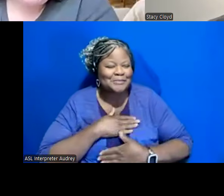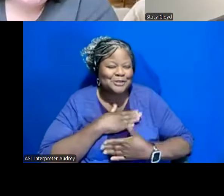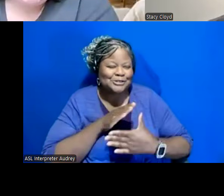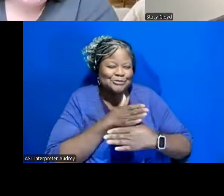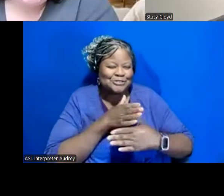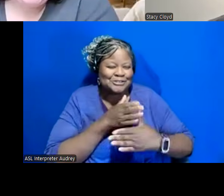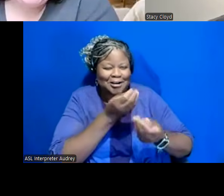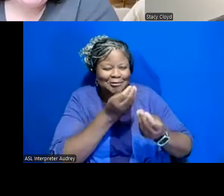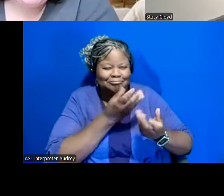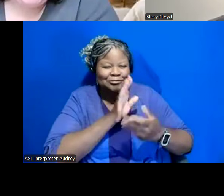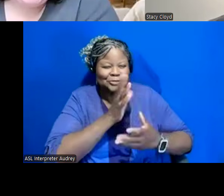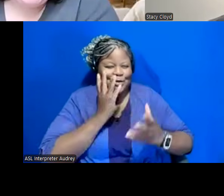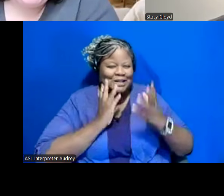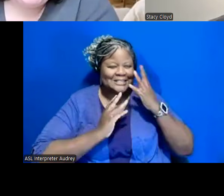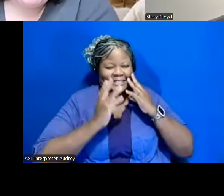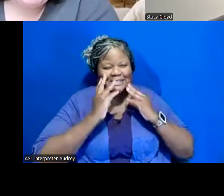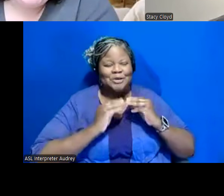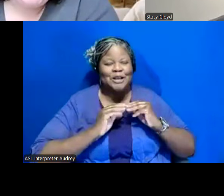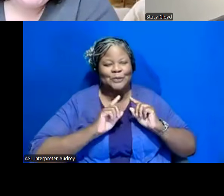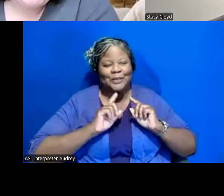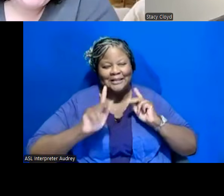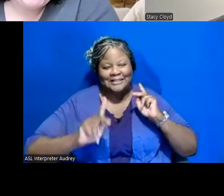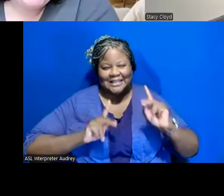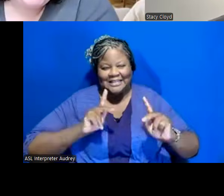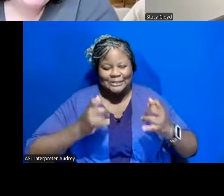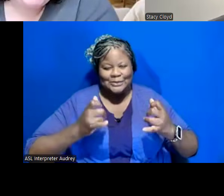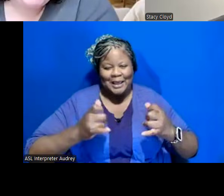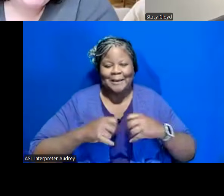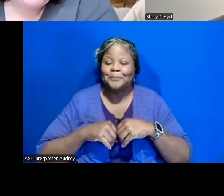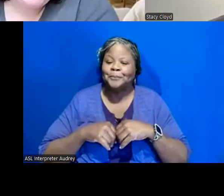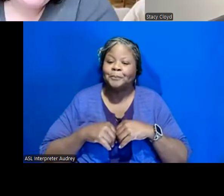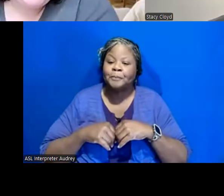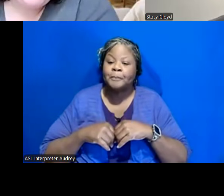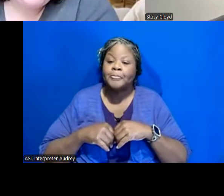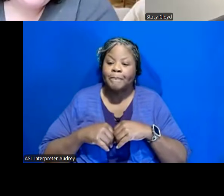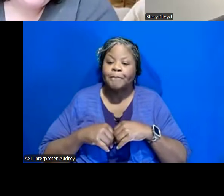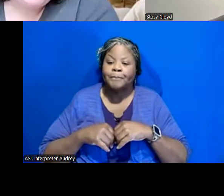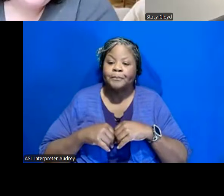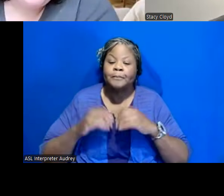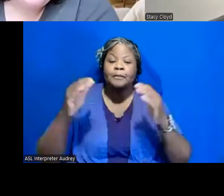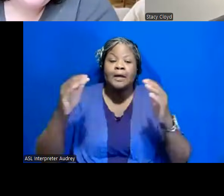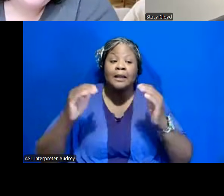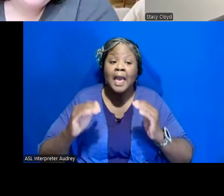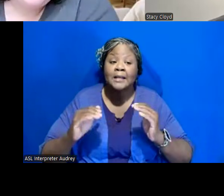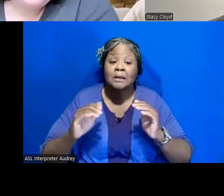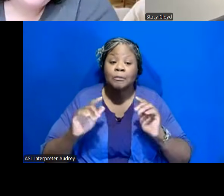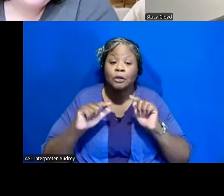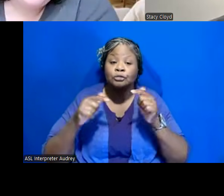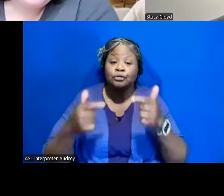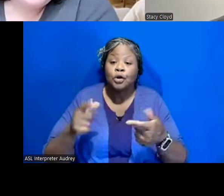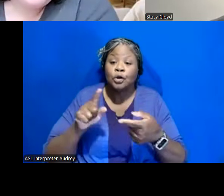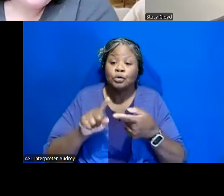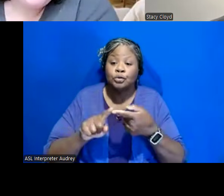sharing your experience with our attendees today. So next I wanted to turn to